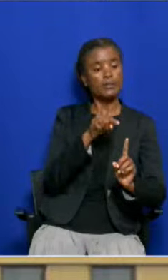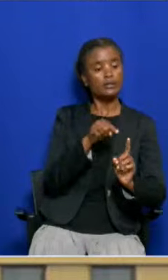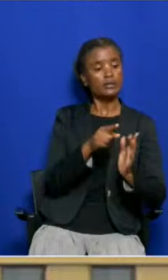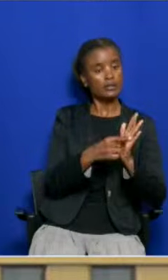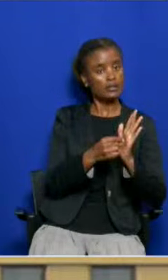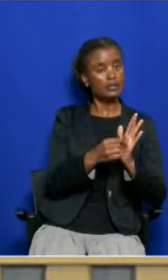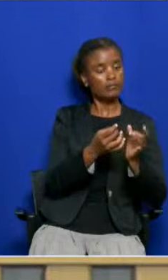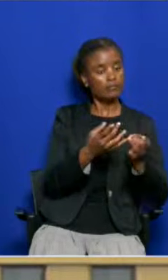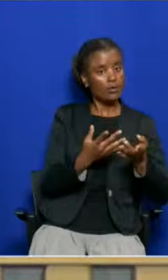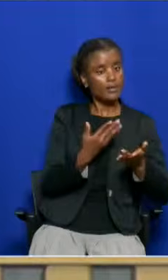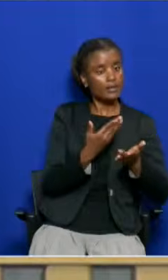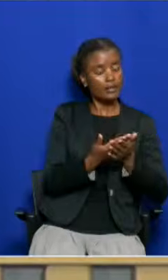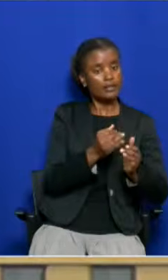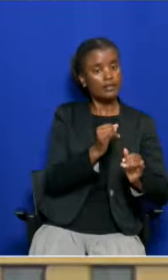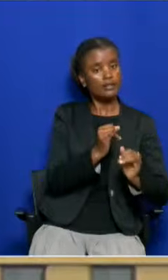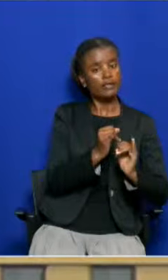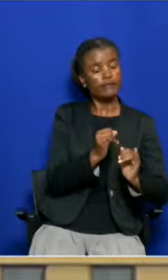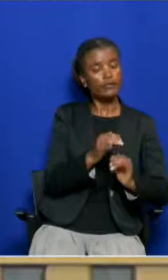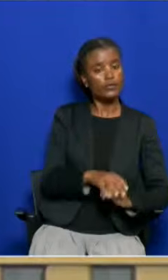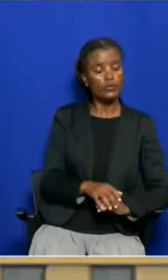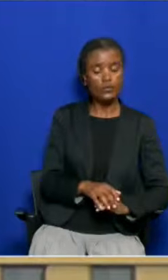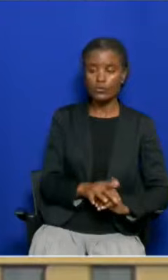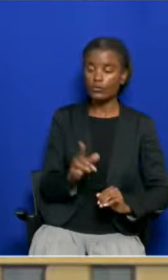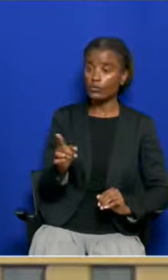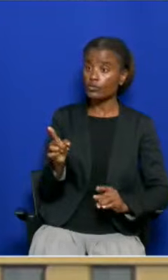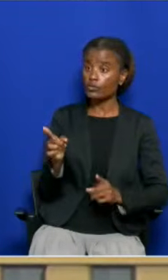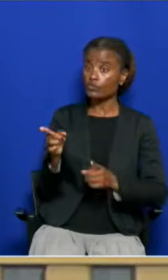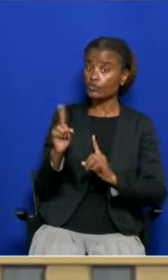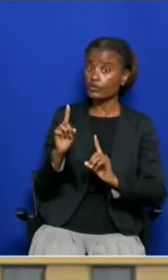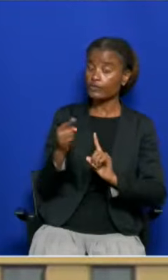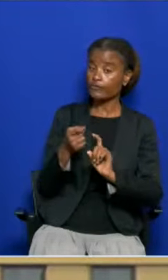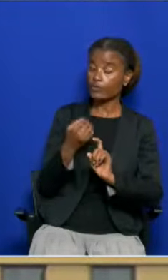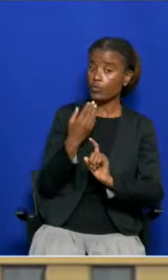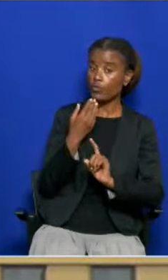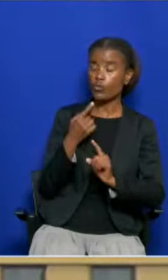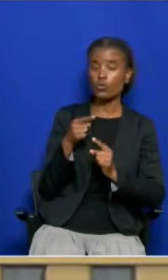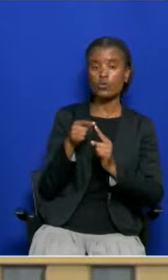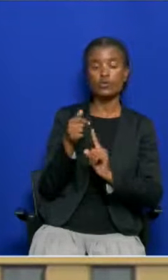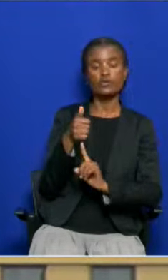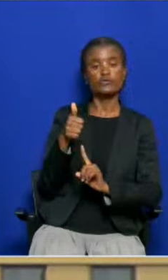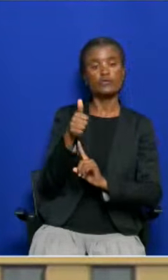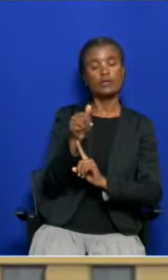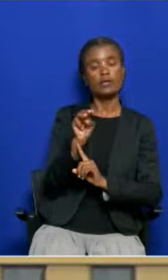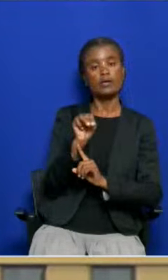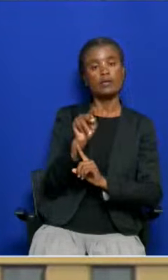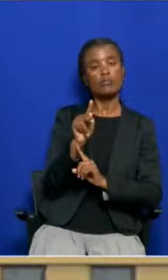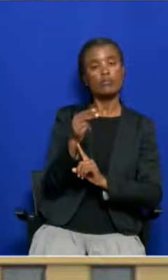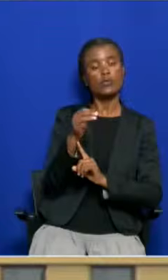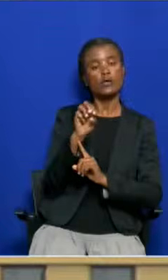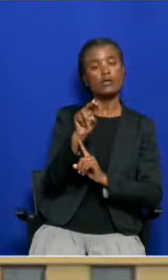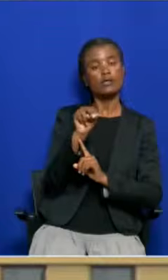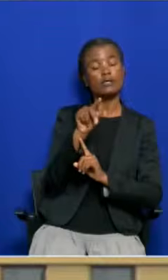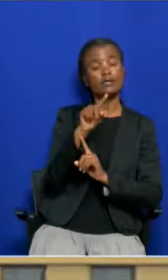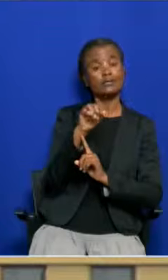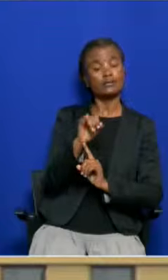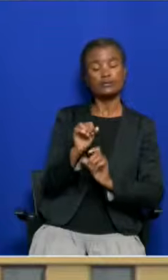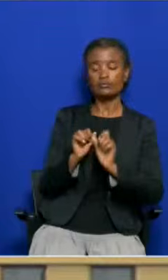Okay, and that instruction came from General Mkhwanazi. That's correct. And do you know approximately when it would have